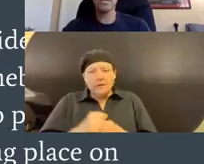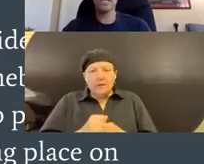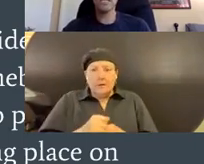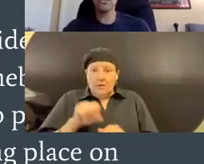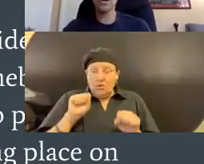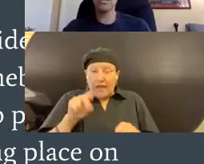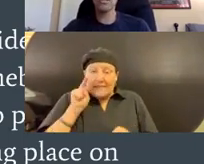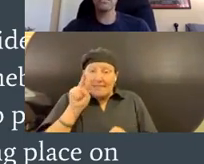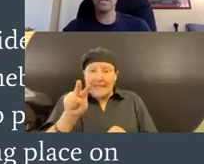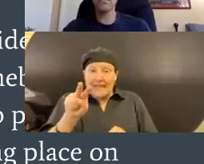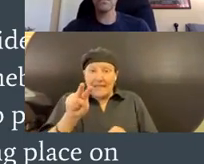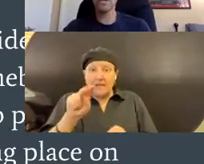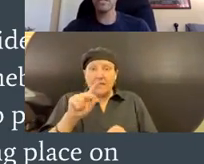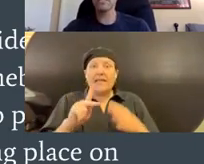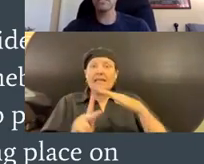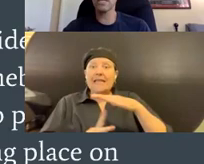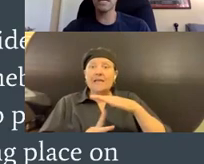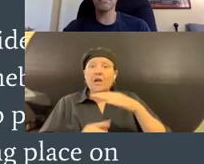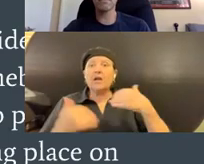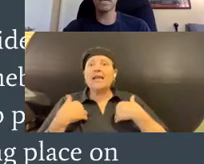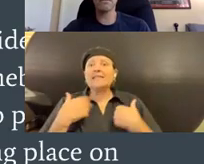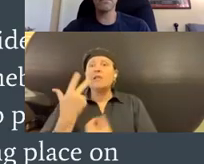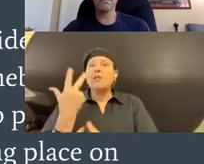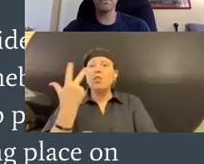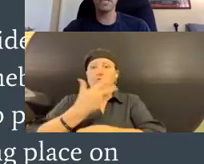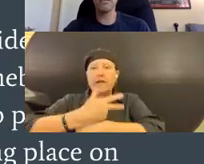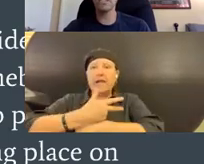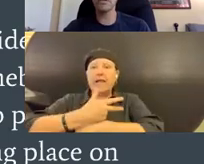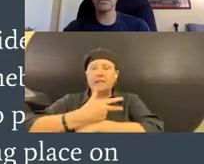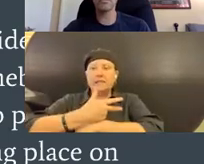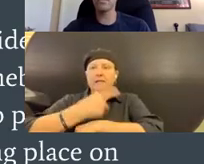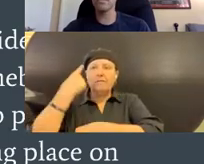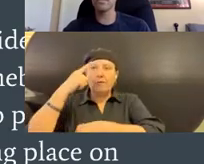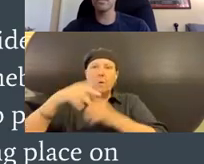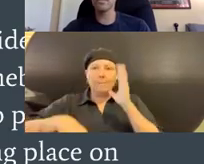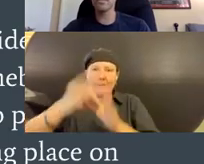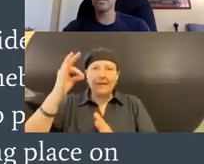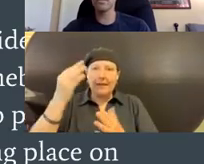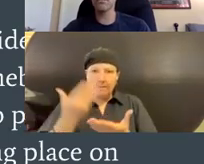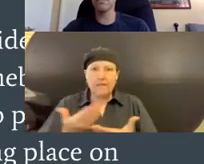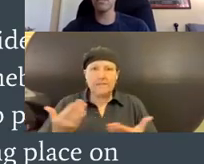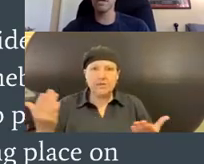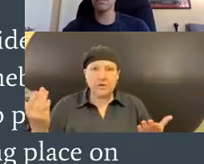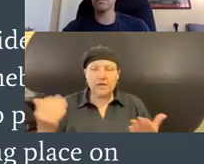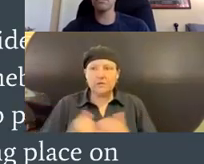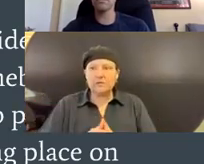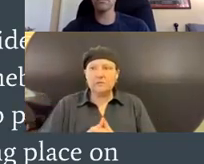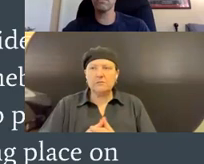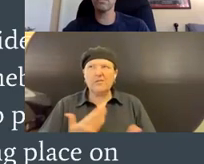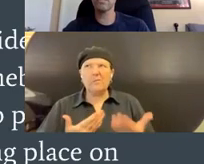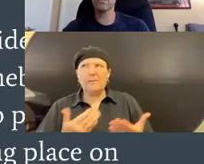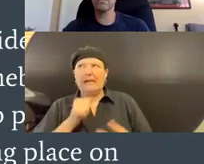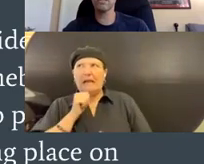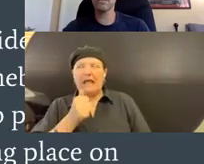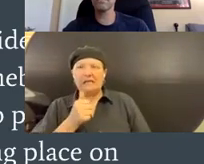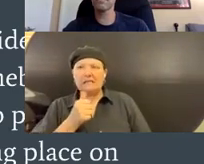see, kindergarten is going to have 3 days of picking up materials. Or maybe not. Does Ms. Trevino want to